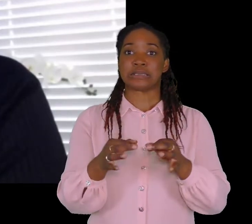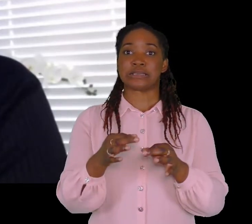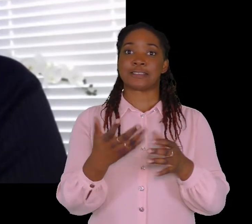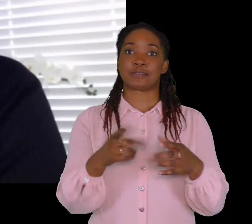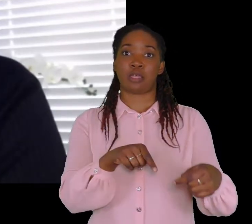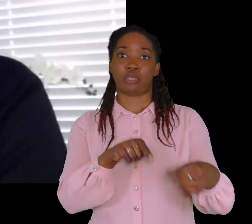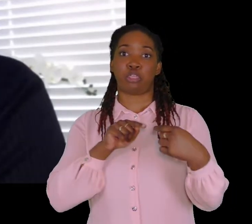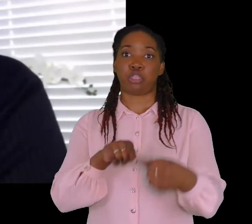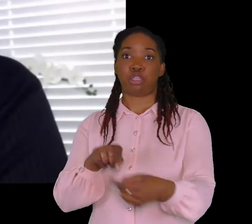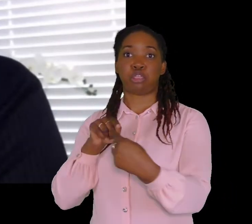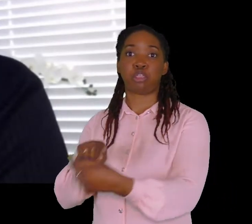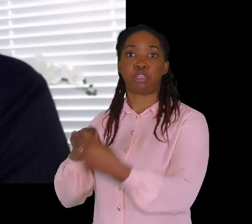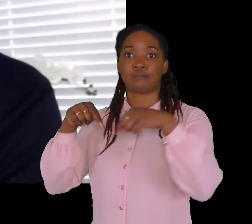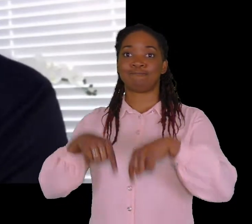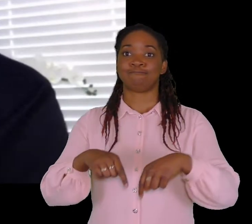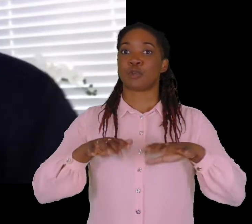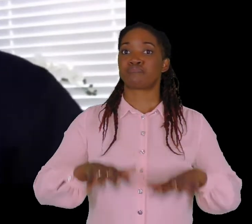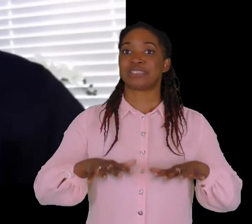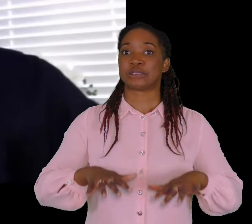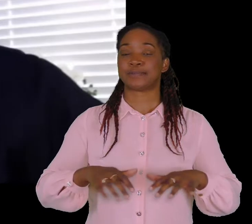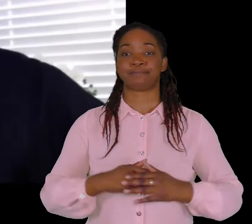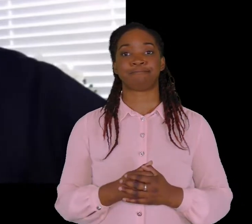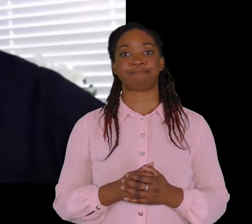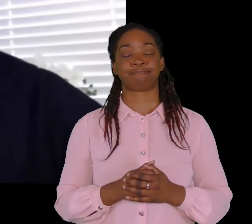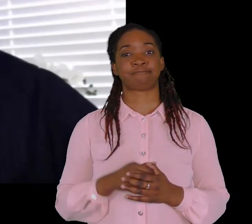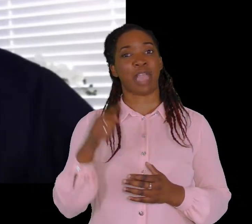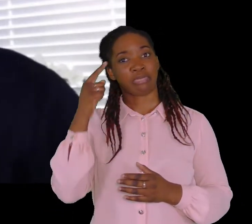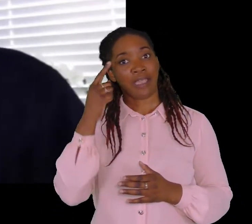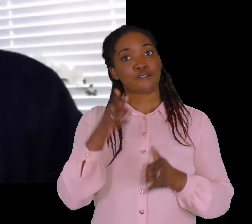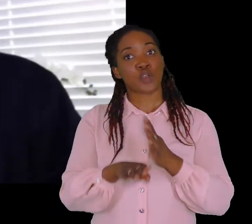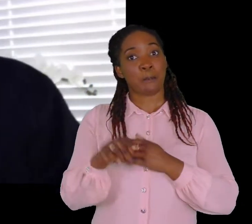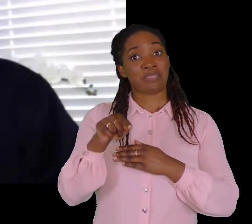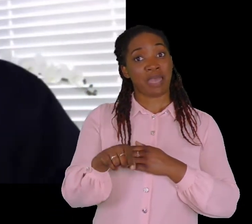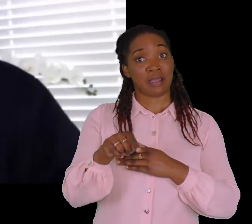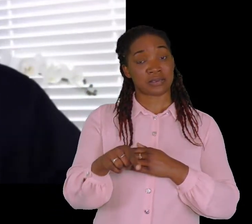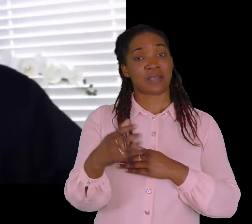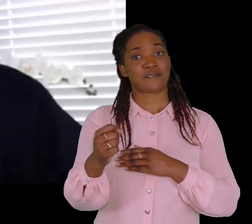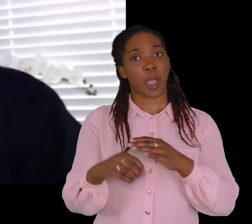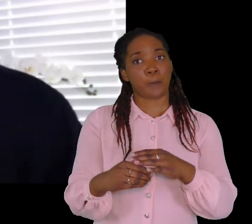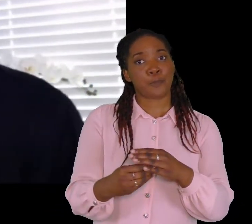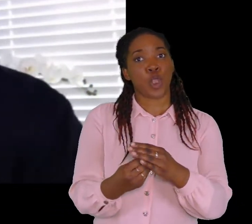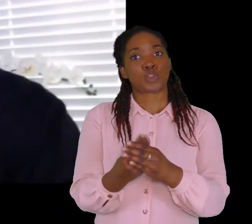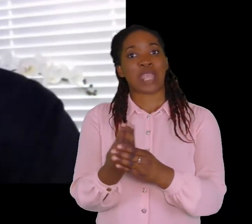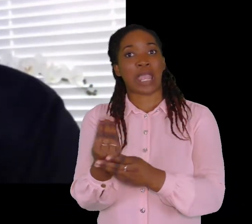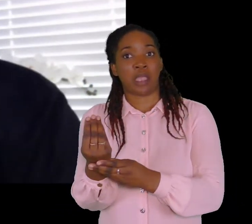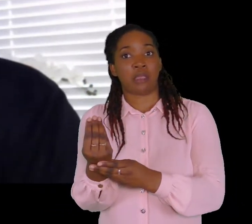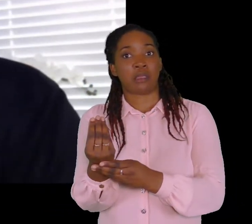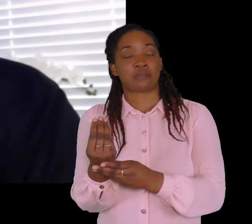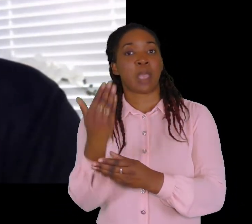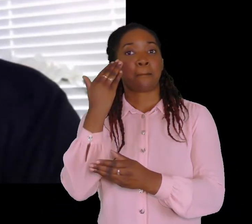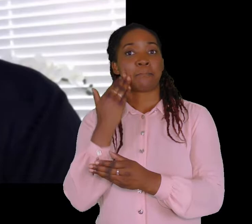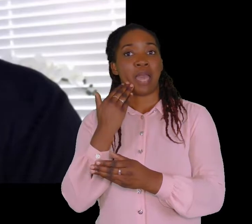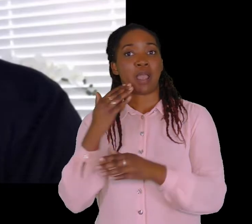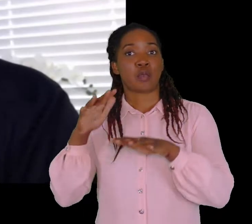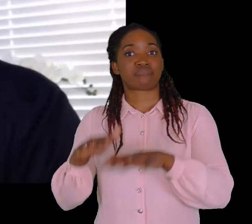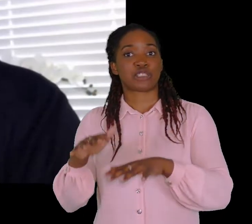And out of it, I would say that there was emerging what we could say is a Black British radical tradition that